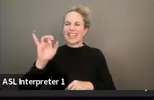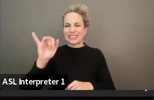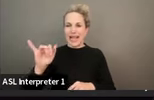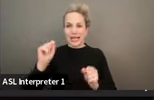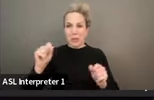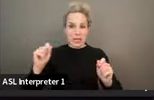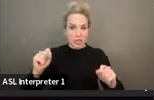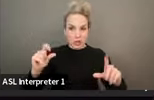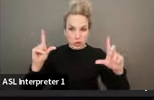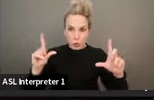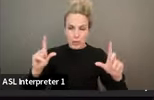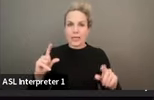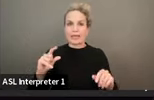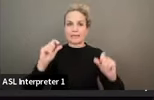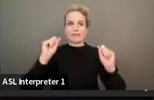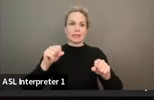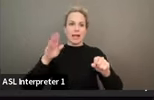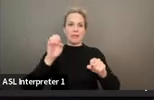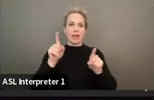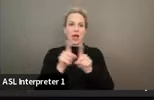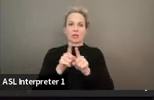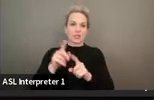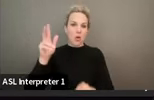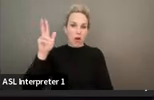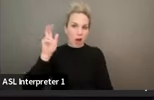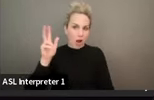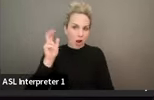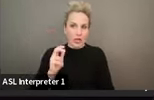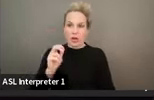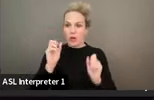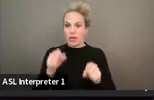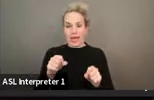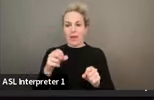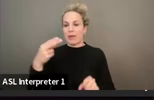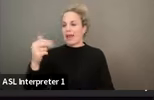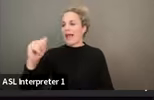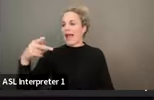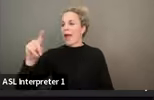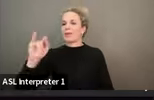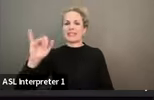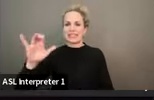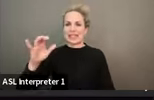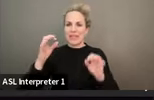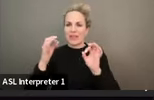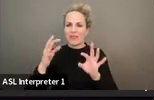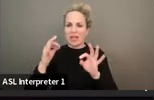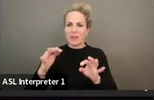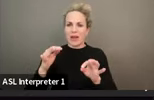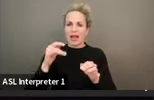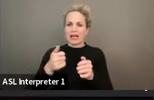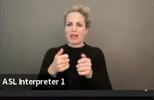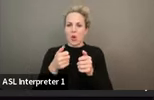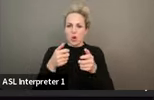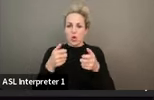be also audio. It can be haptic feedback in the way of holding the controller provides